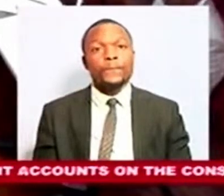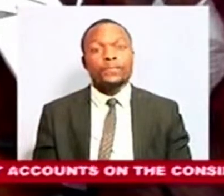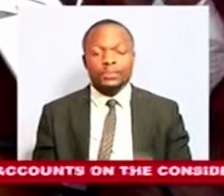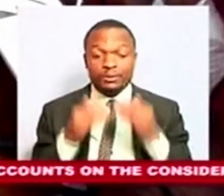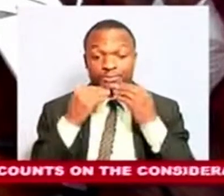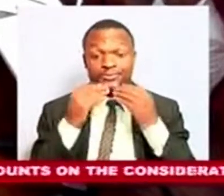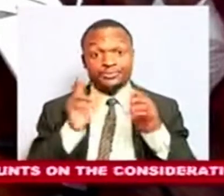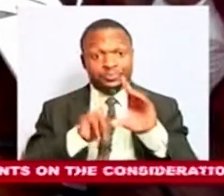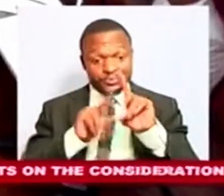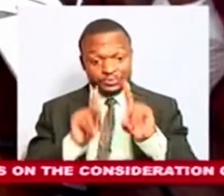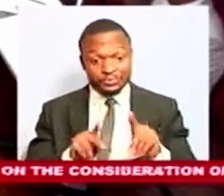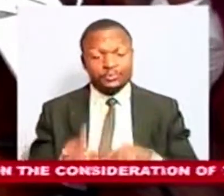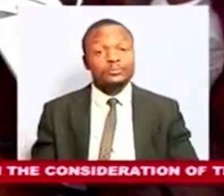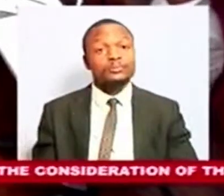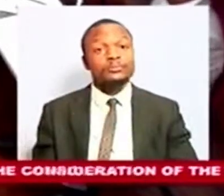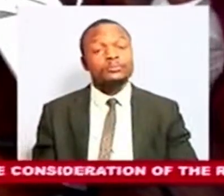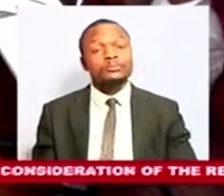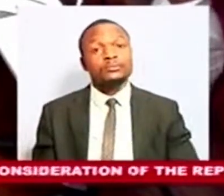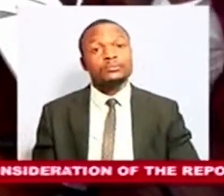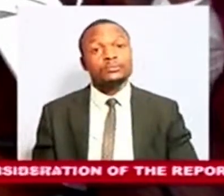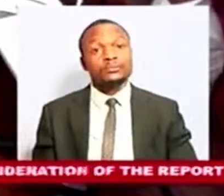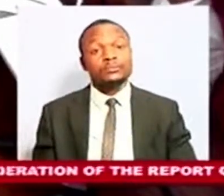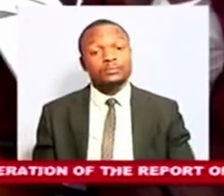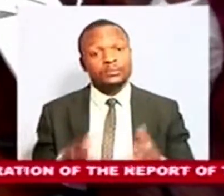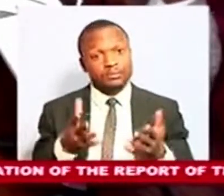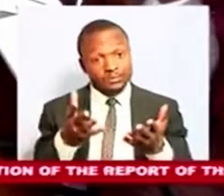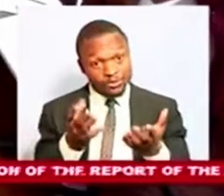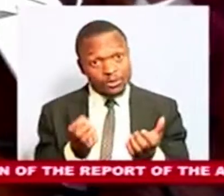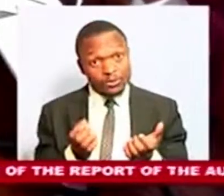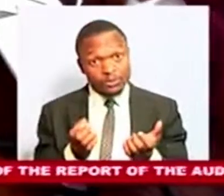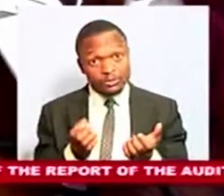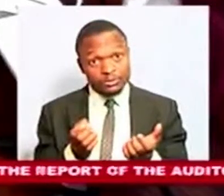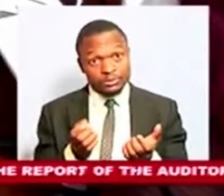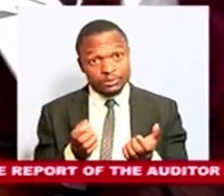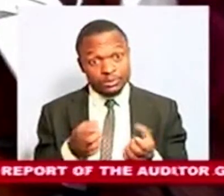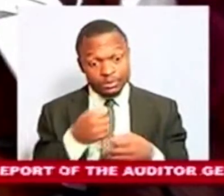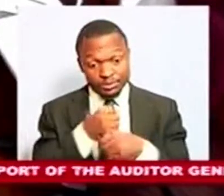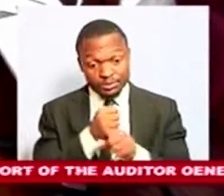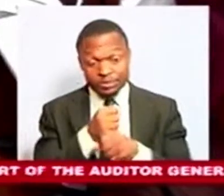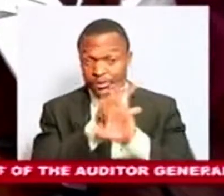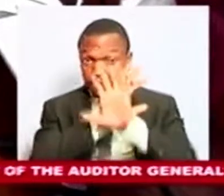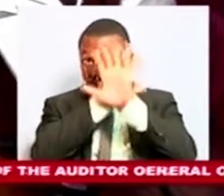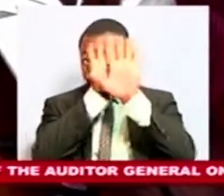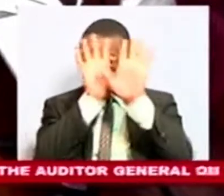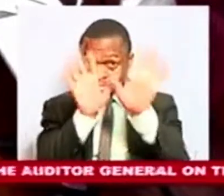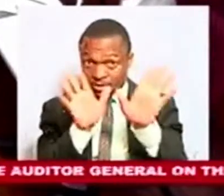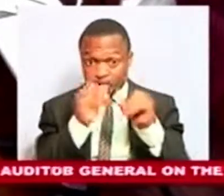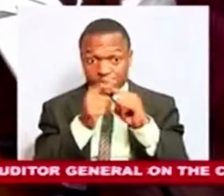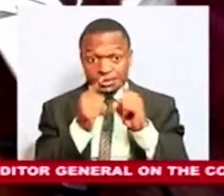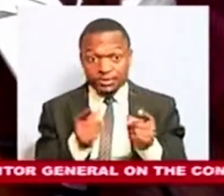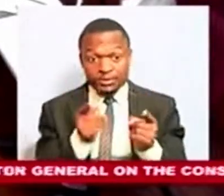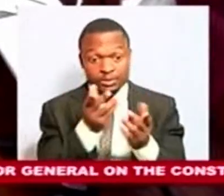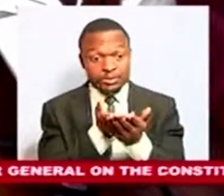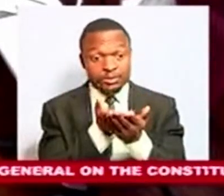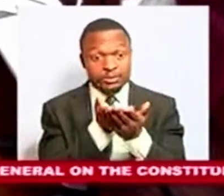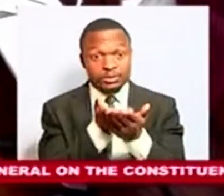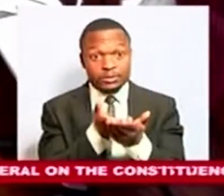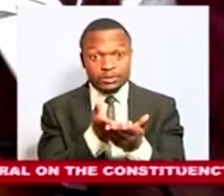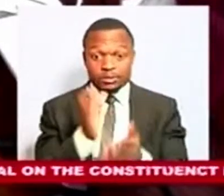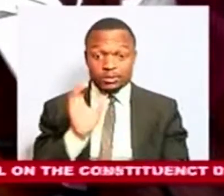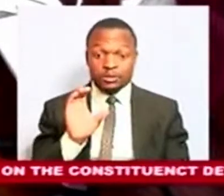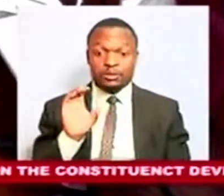Thank you, Chair. I just wish to make a clarification that in the submission by the